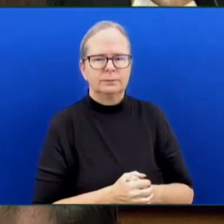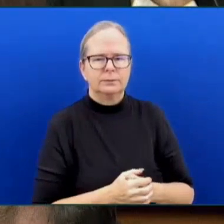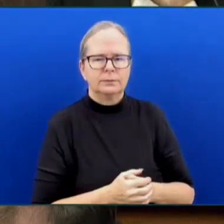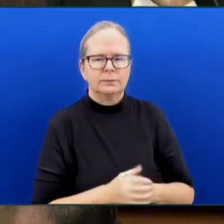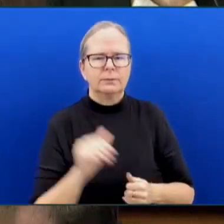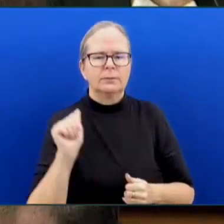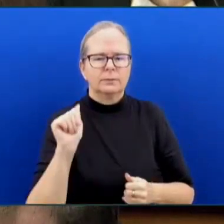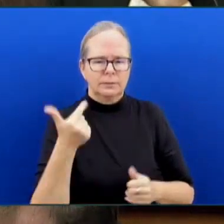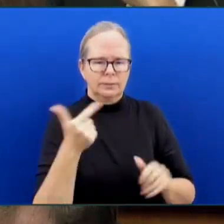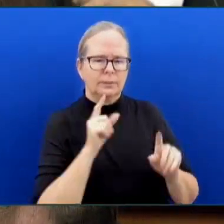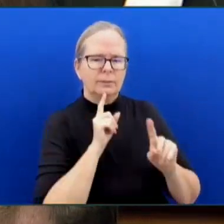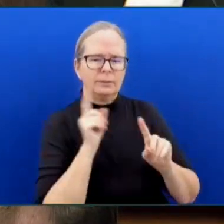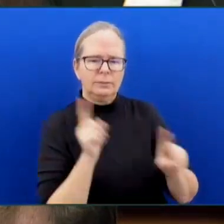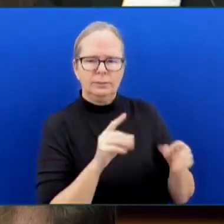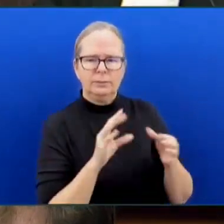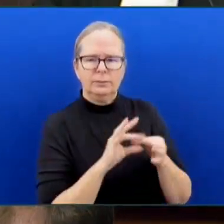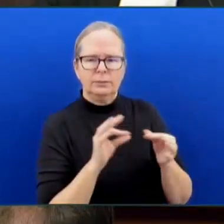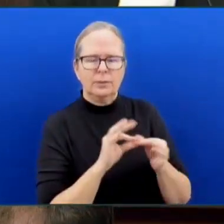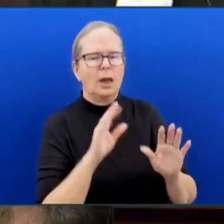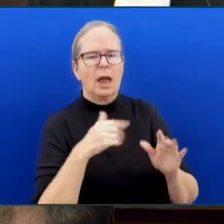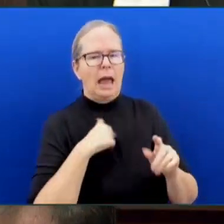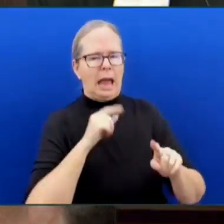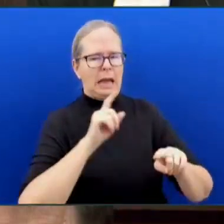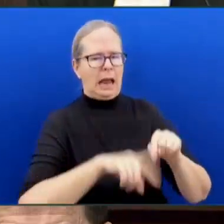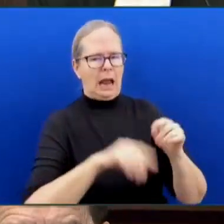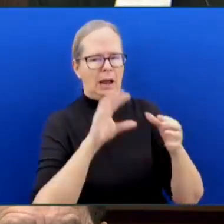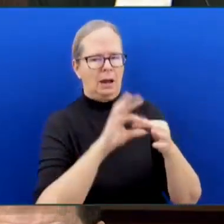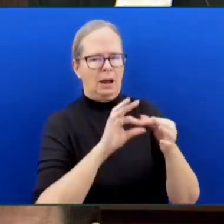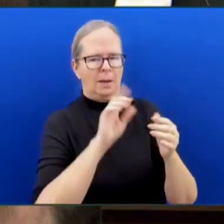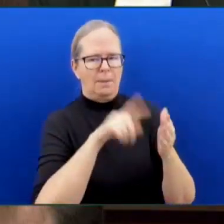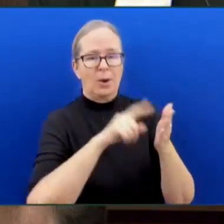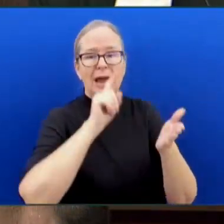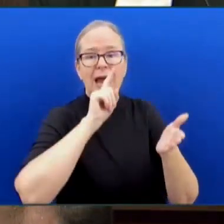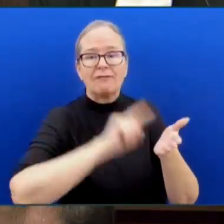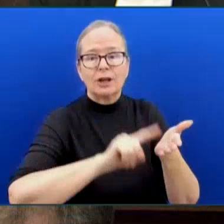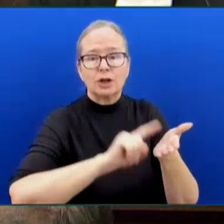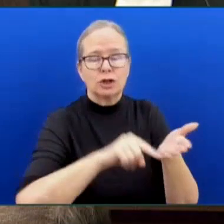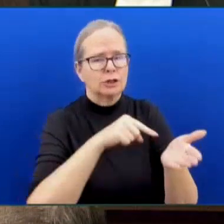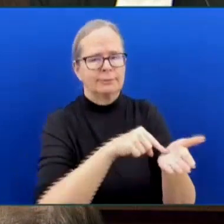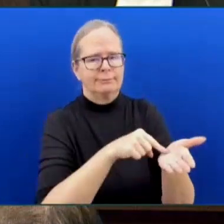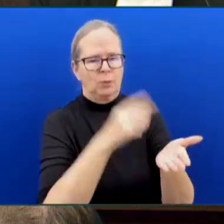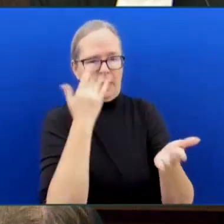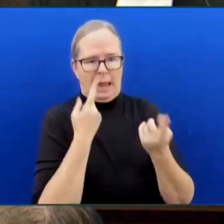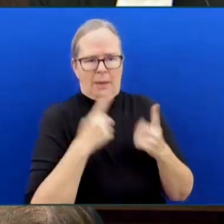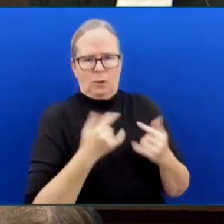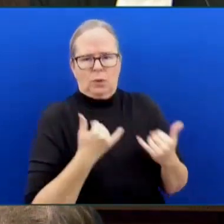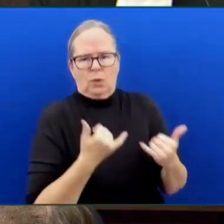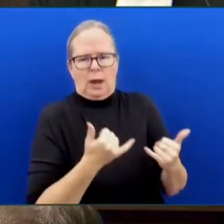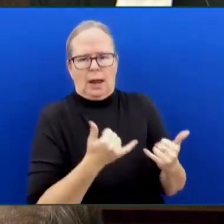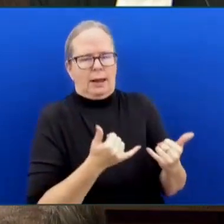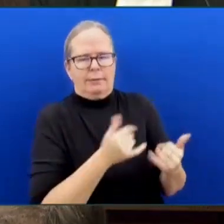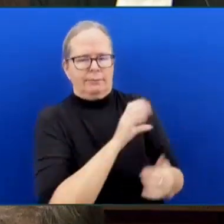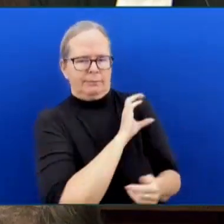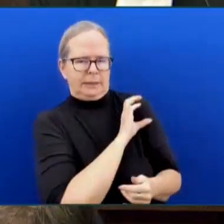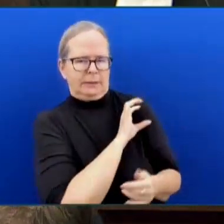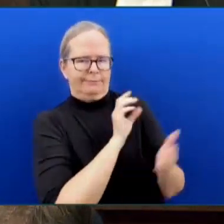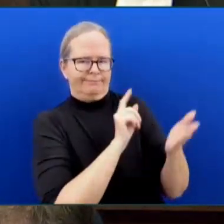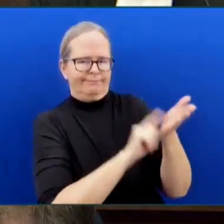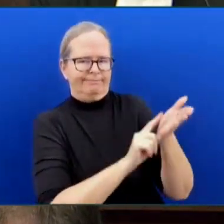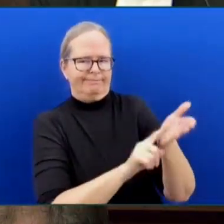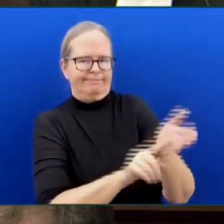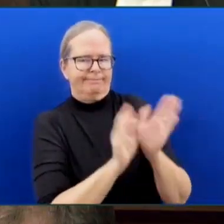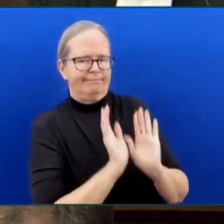member knows that that's not an appropriate forum for this conversation. But what I will say is that I find it really